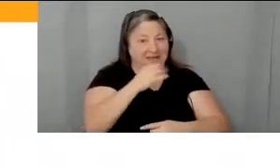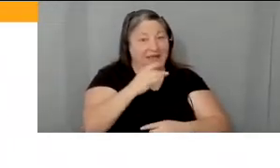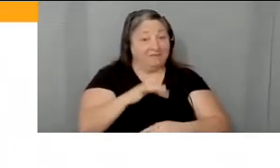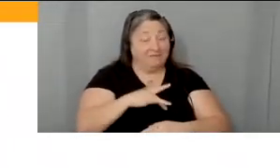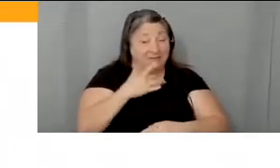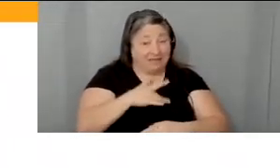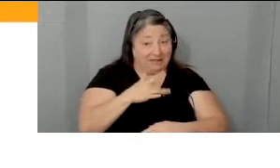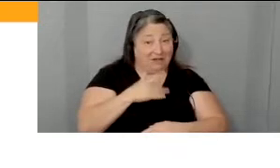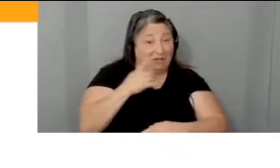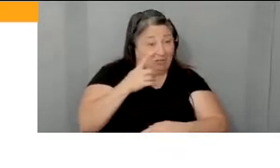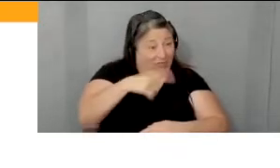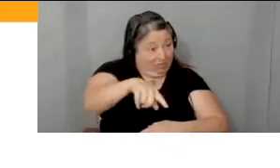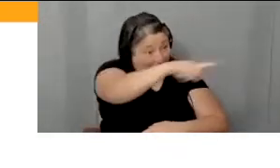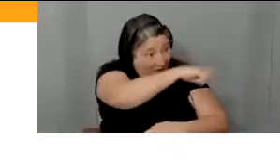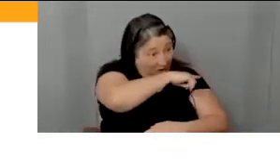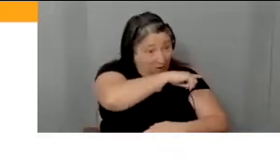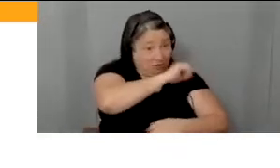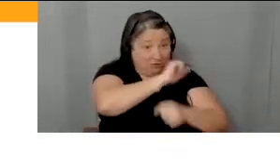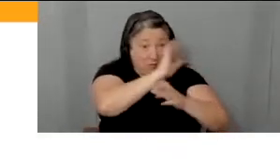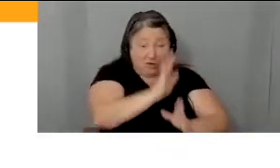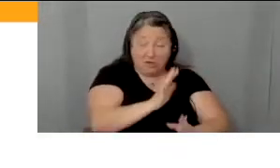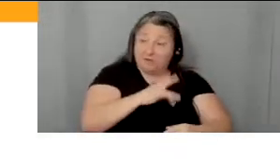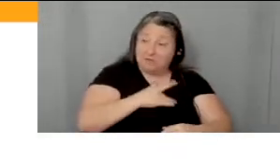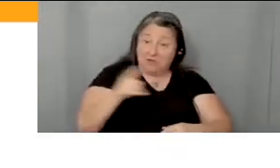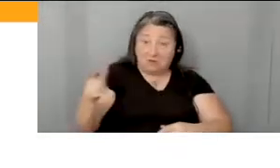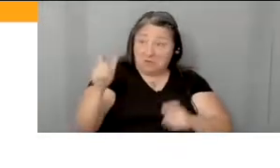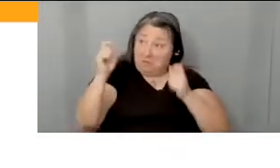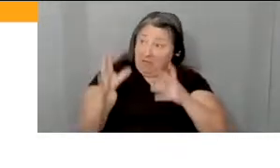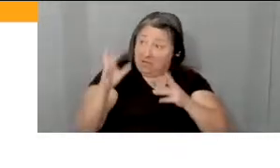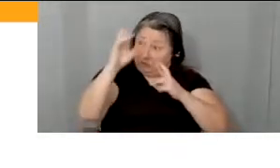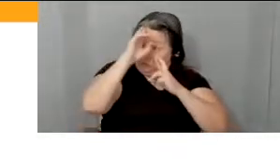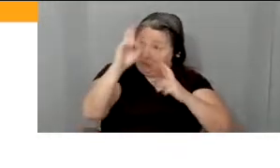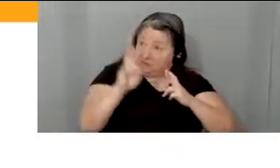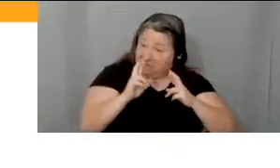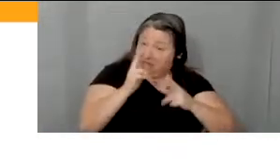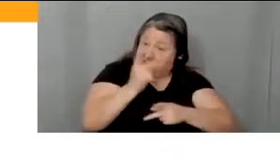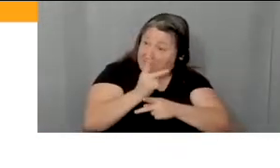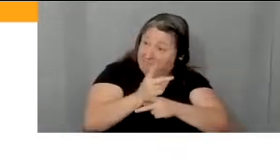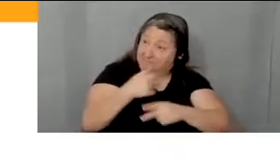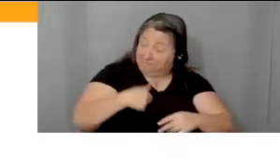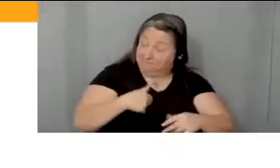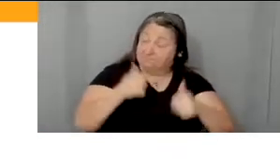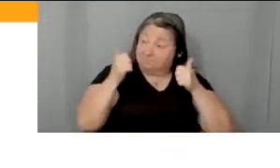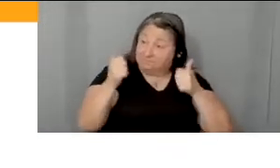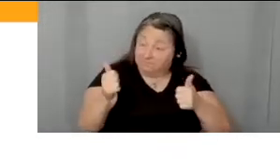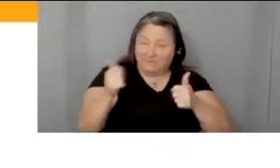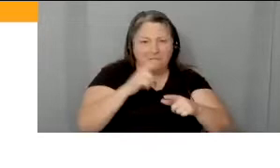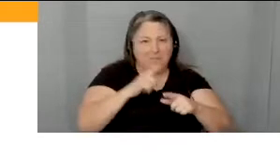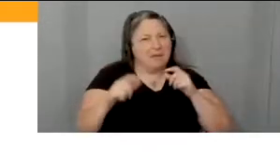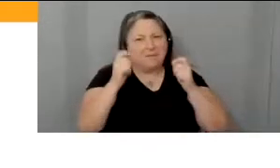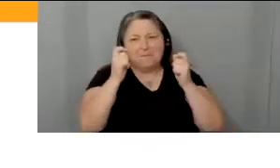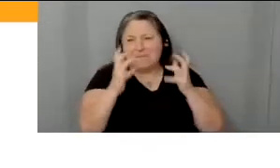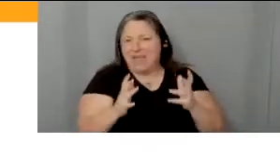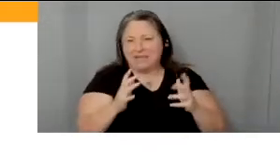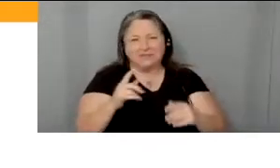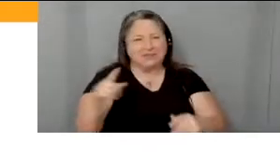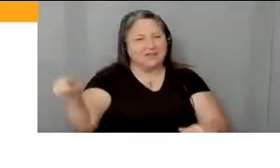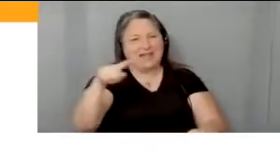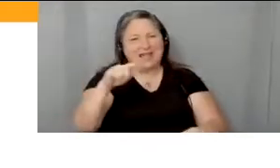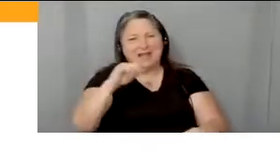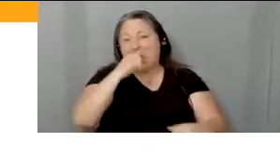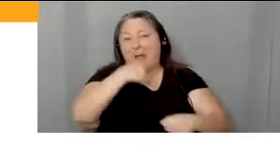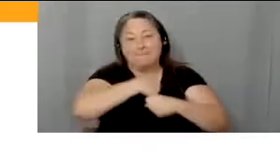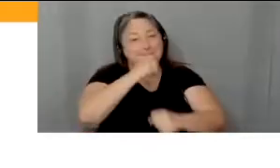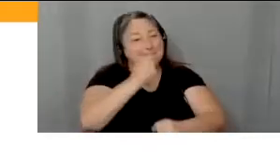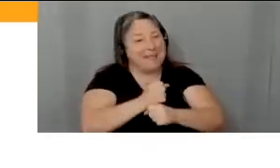being managed feel like they're being respected and cared for. However, Managers aren't necessarily making